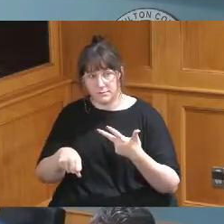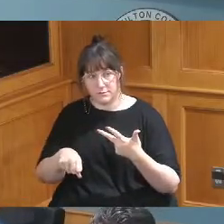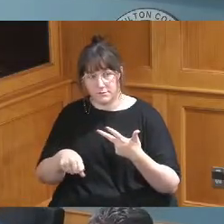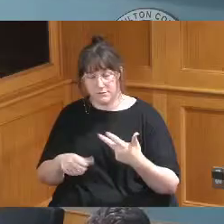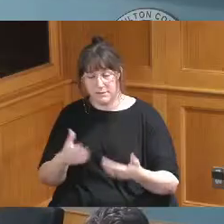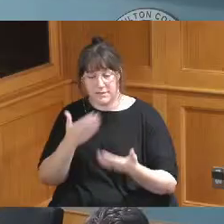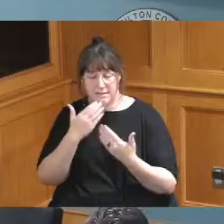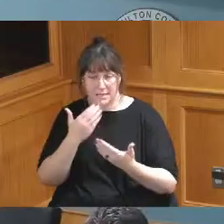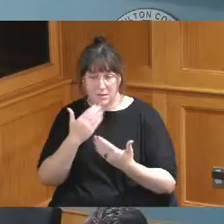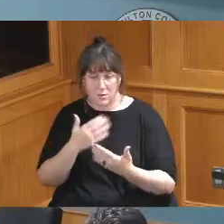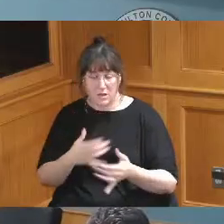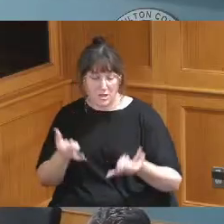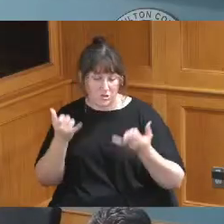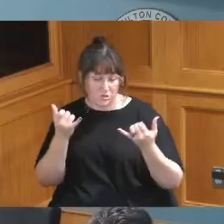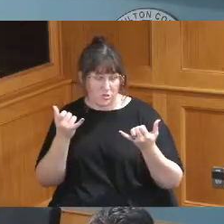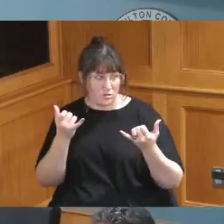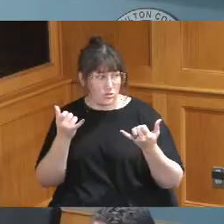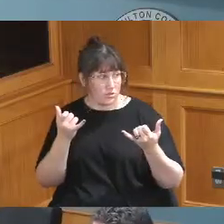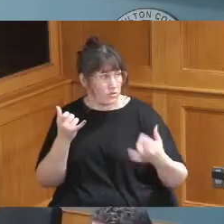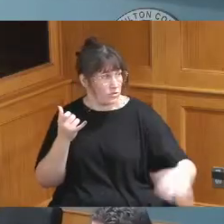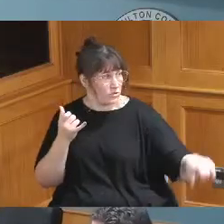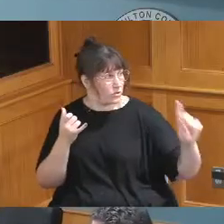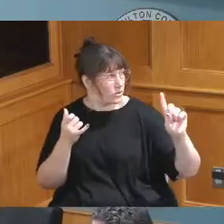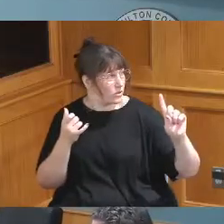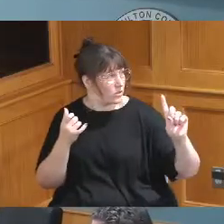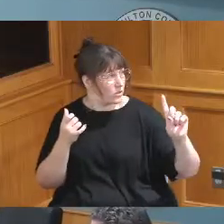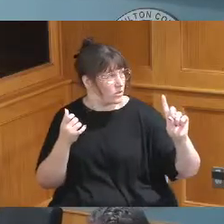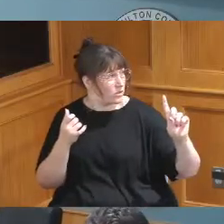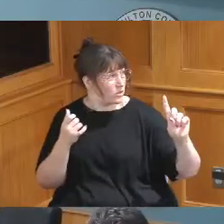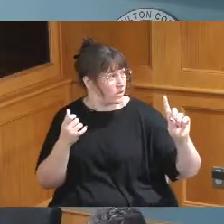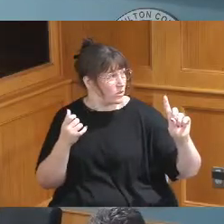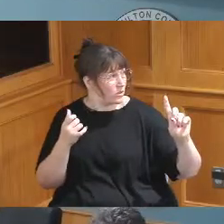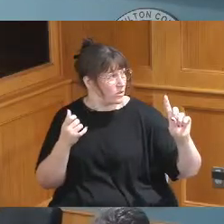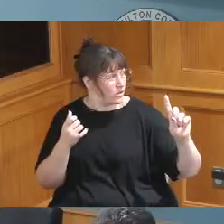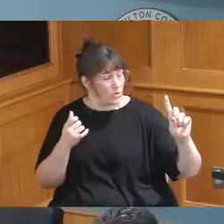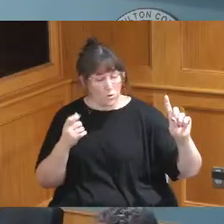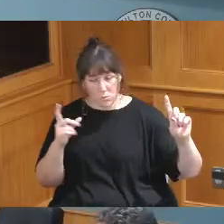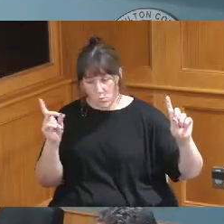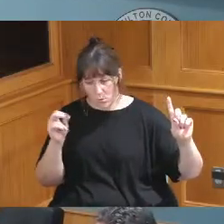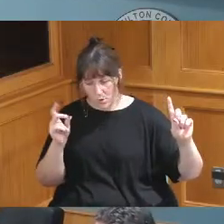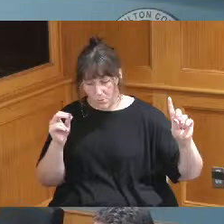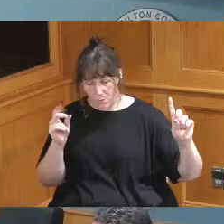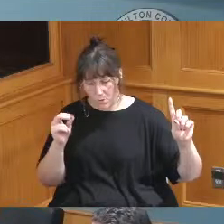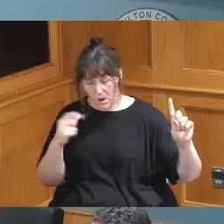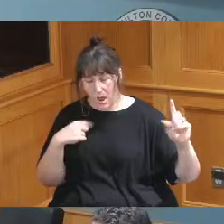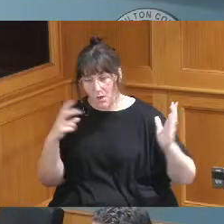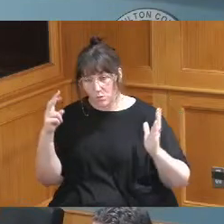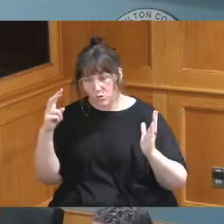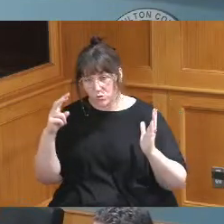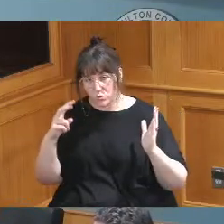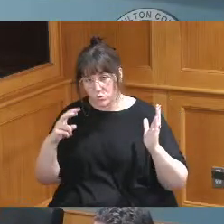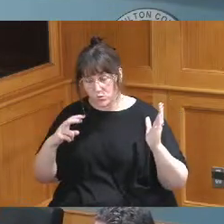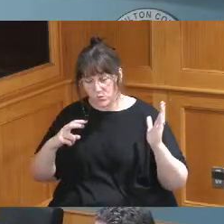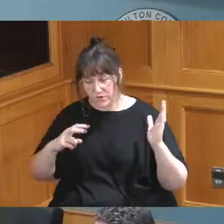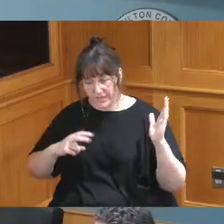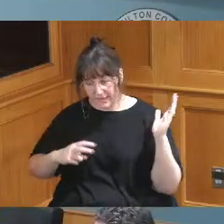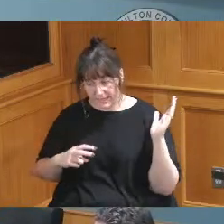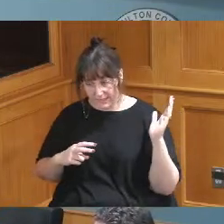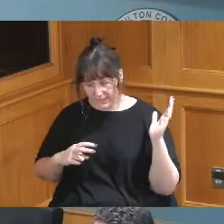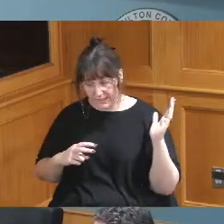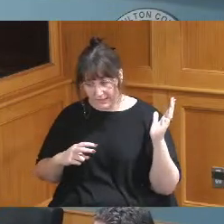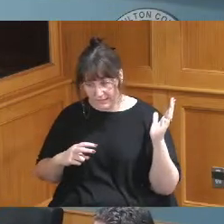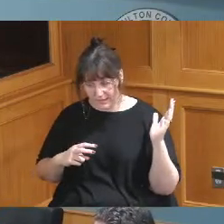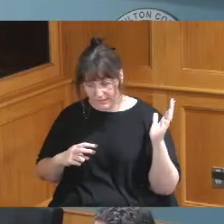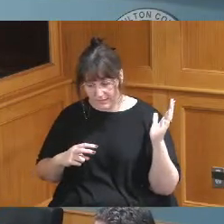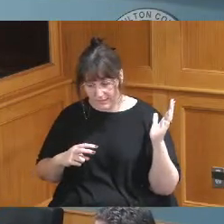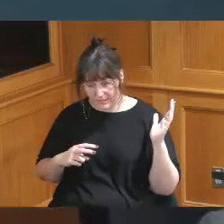Thank you. Without anything further, we I have have one something in thing front for of us. us. Yes. Yeah. please. I was reading and hearing